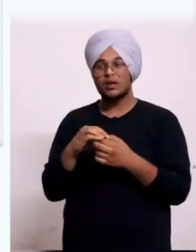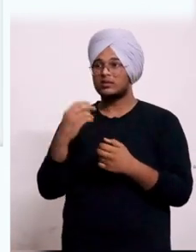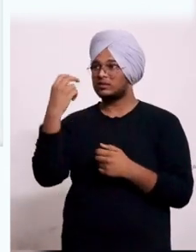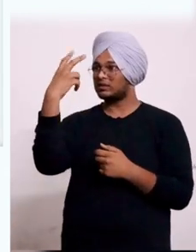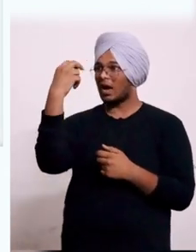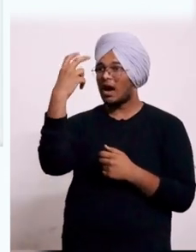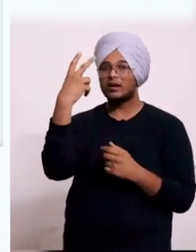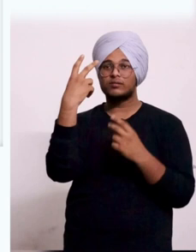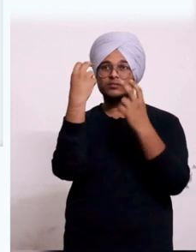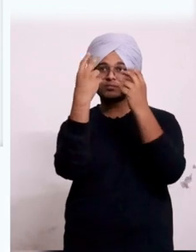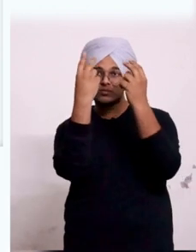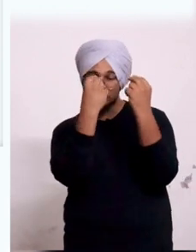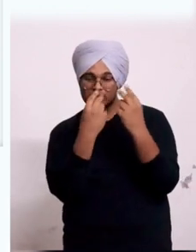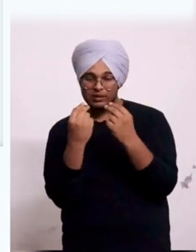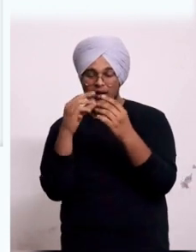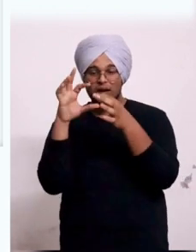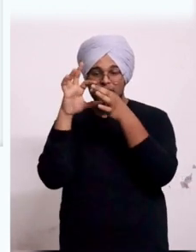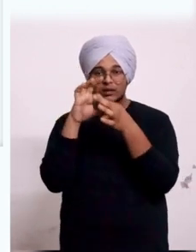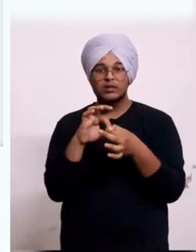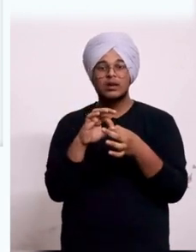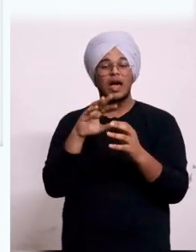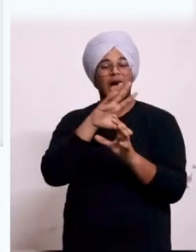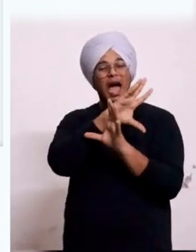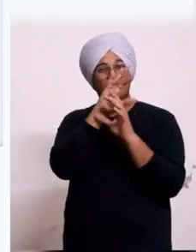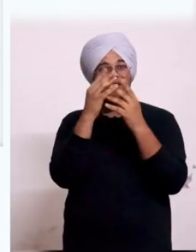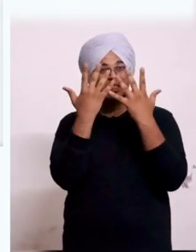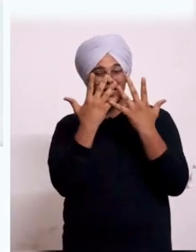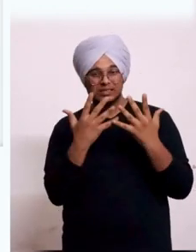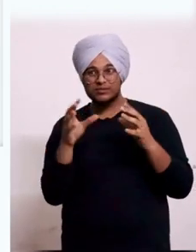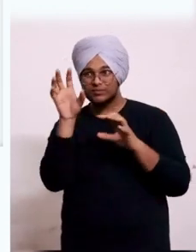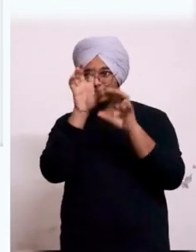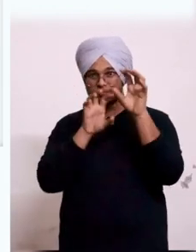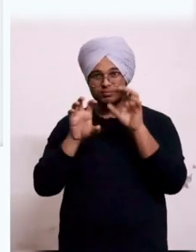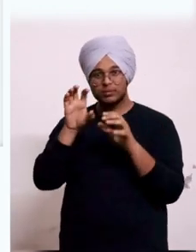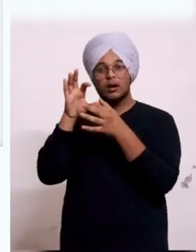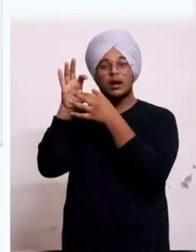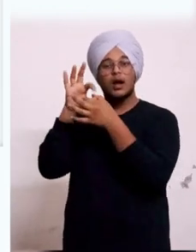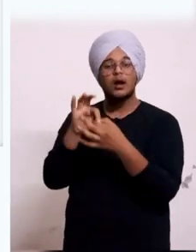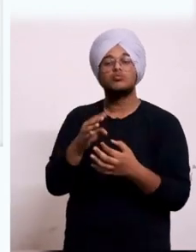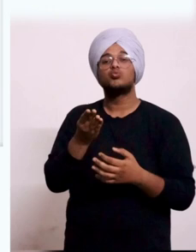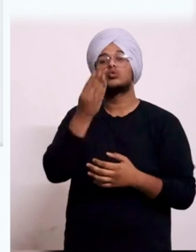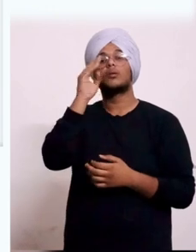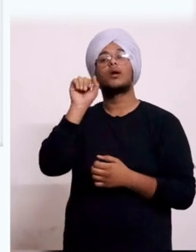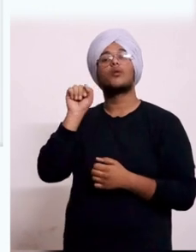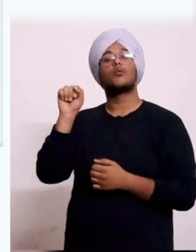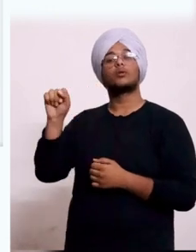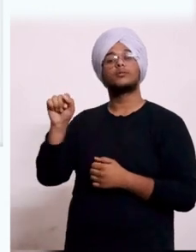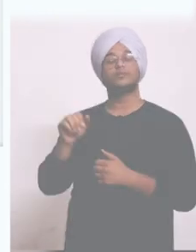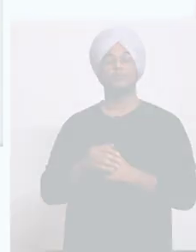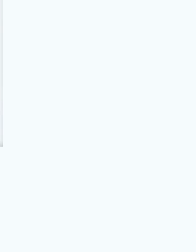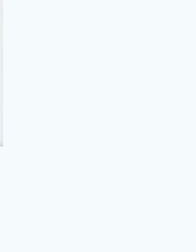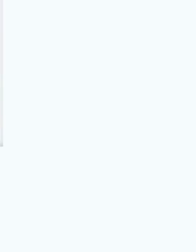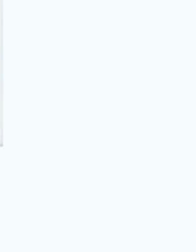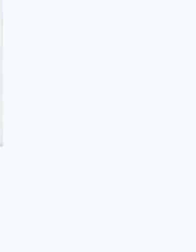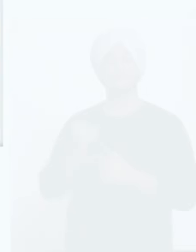and Kafir and Mumin printed on star-shaped motifs. Each of these elements indicate its connection to